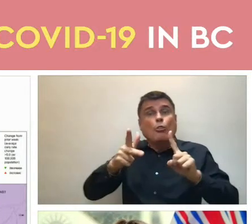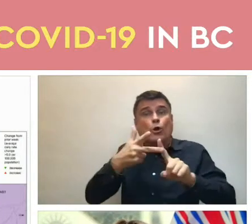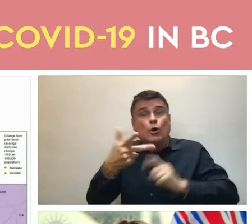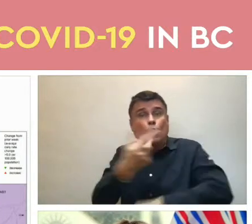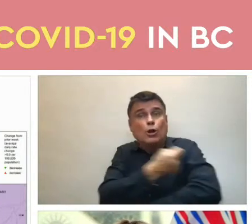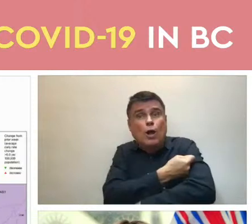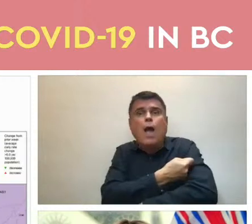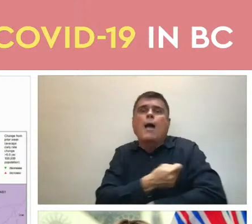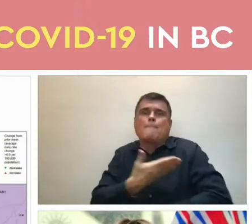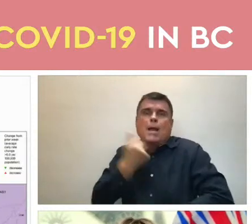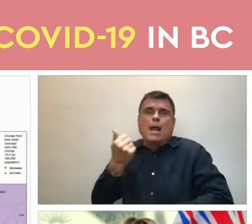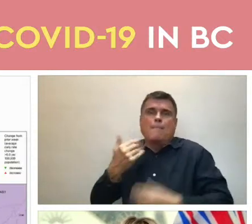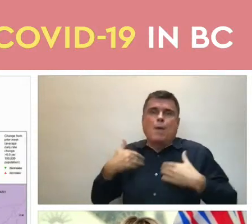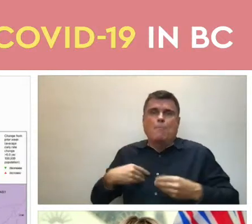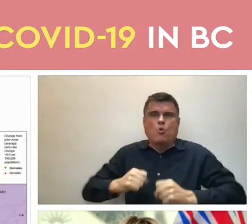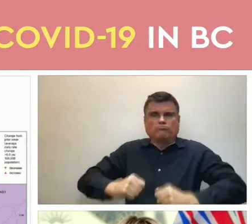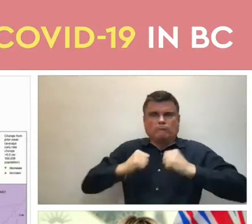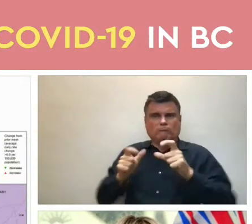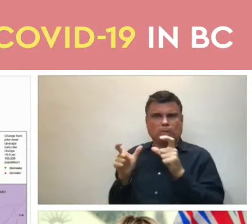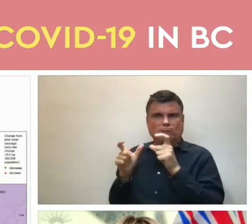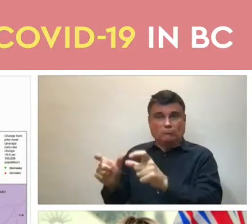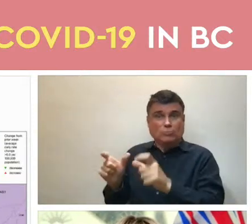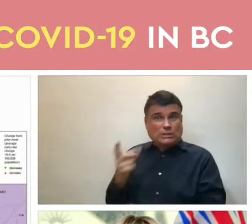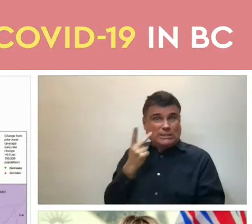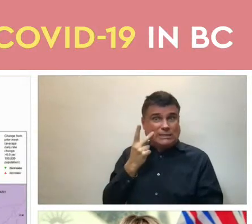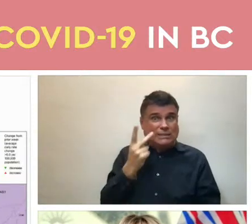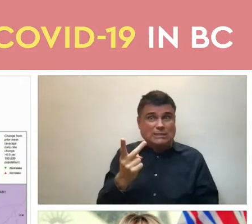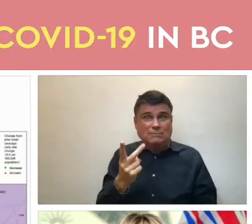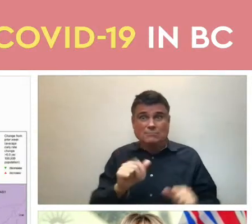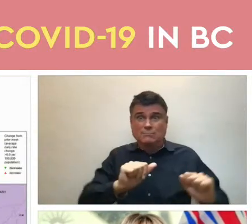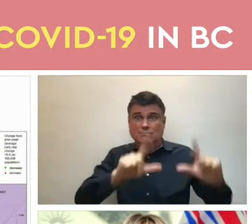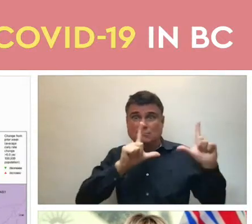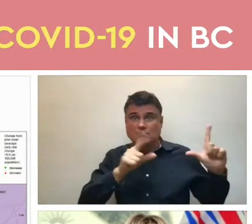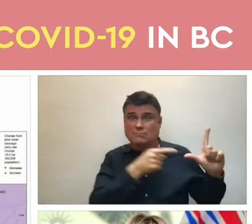see here that we see direct correlations with the rate of